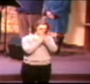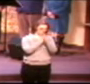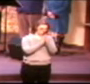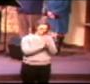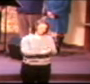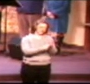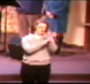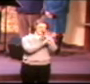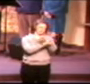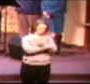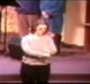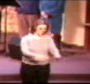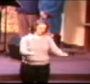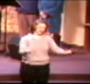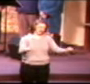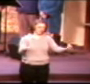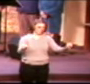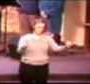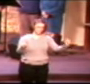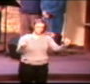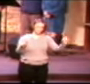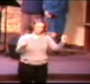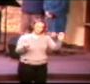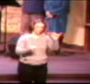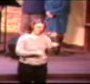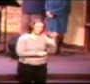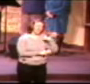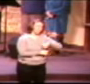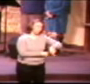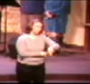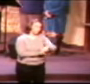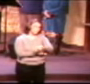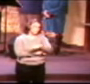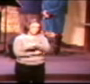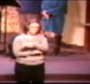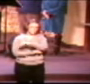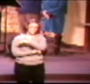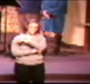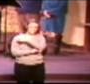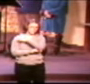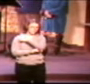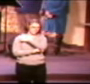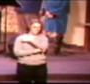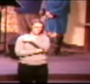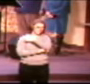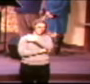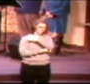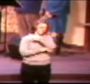may be saved, that we